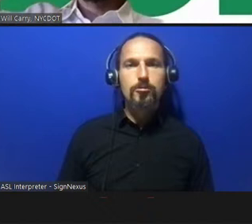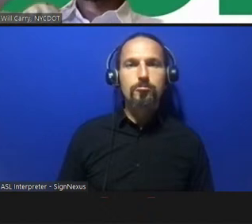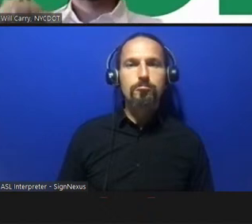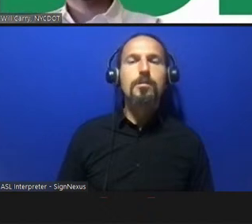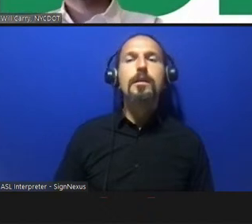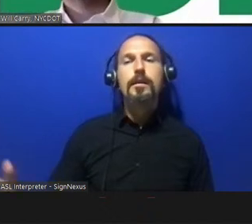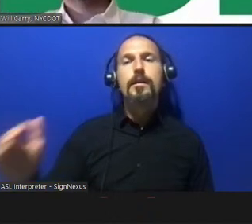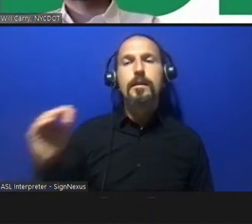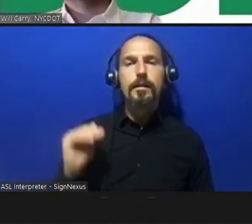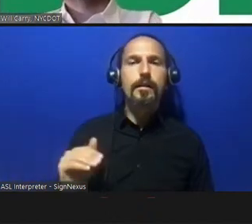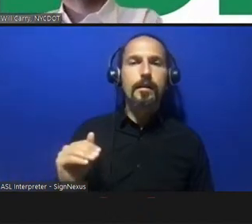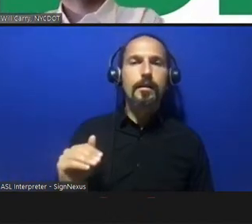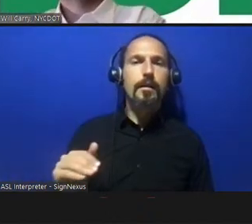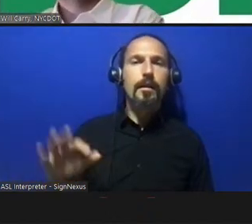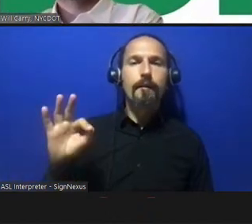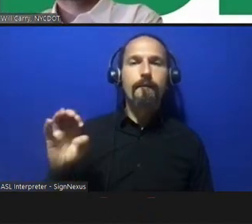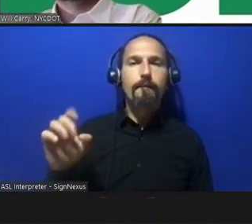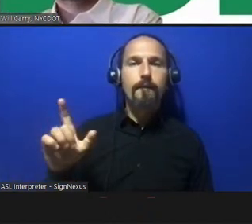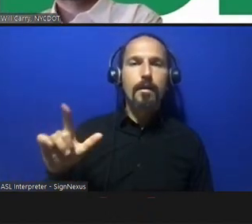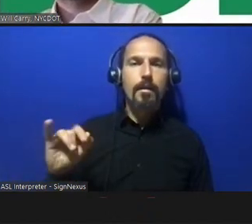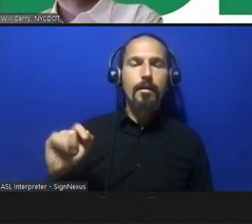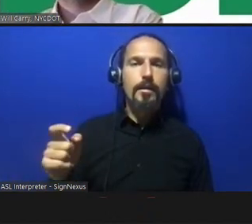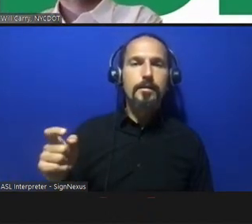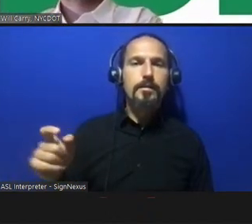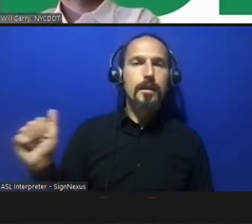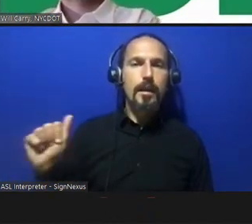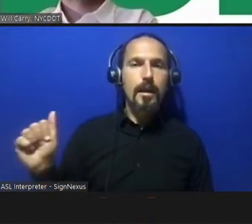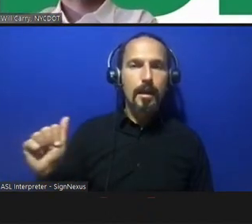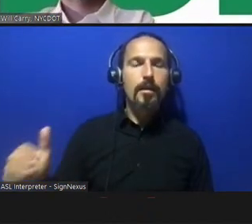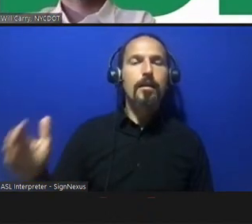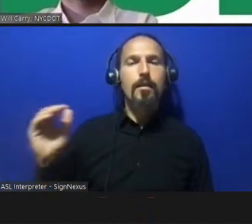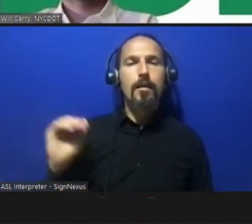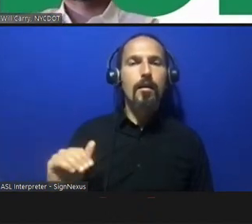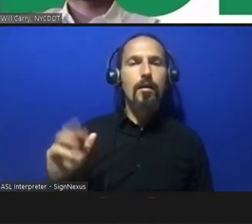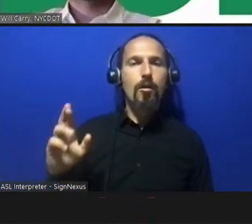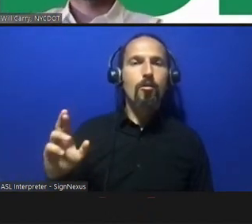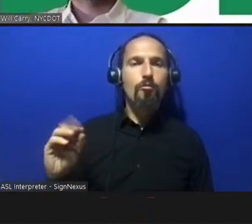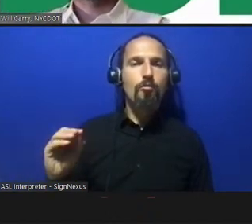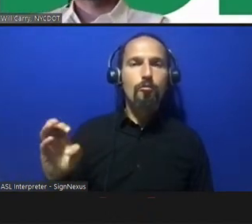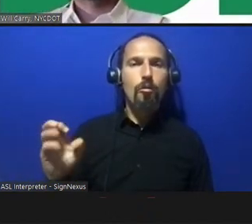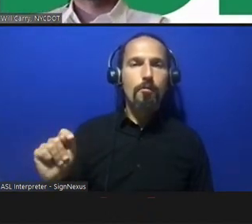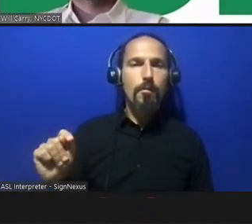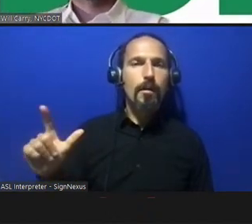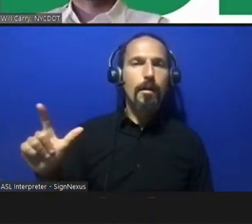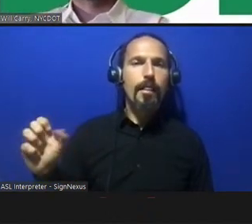her next speaker is felix ottenwalder followed by robert last